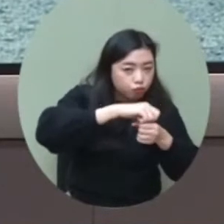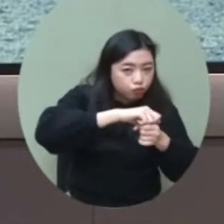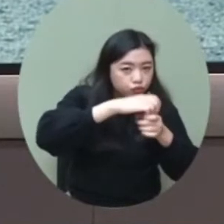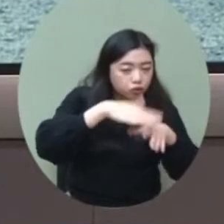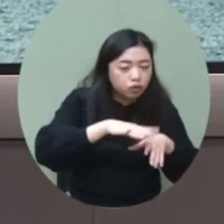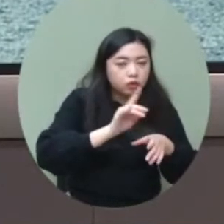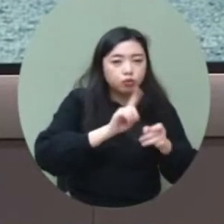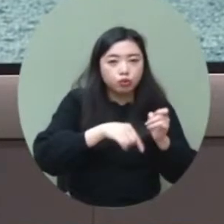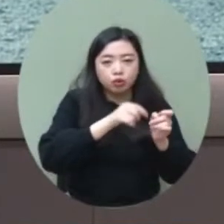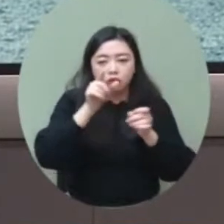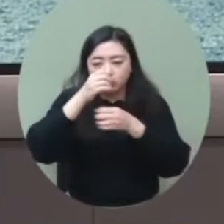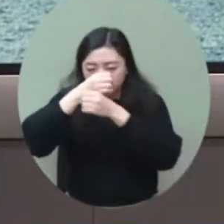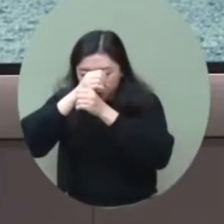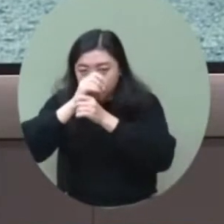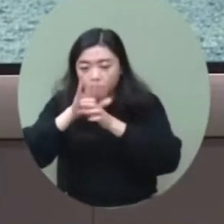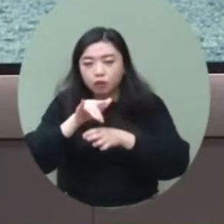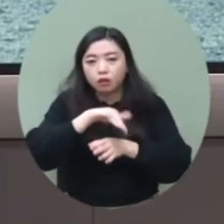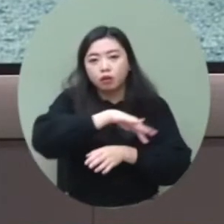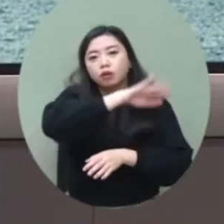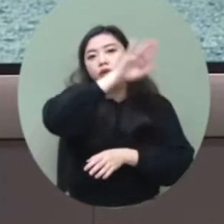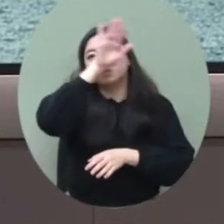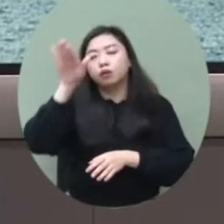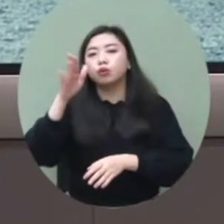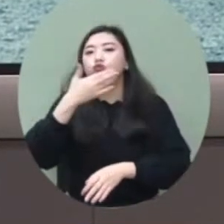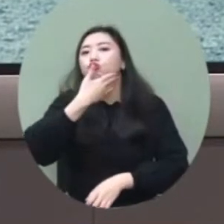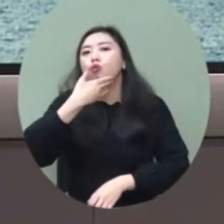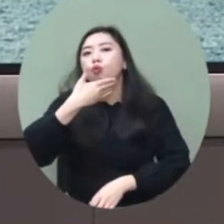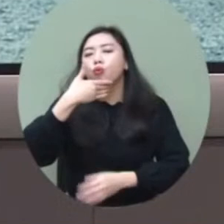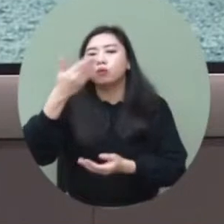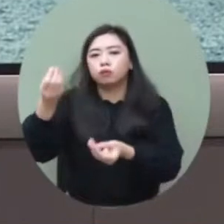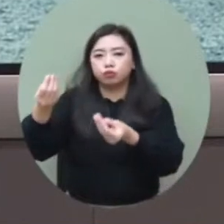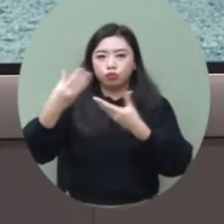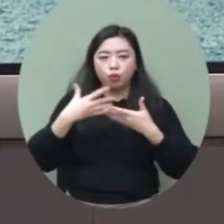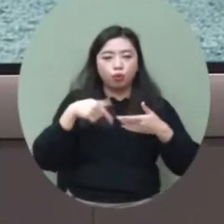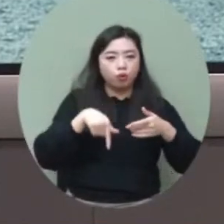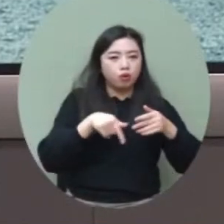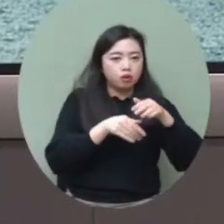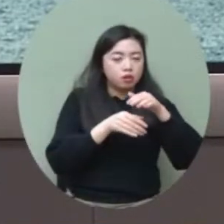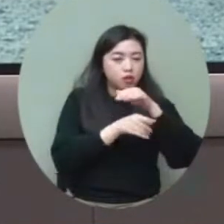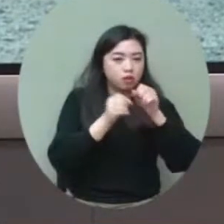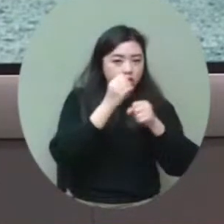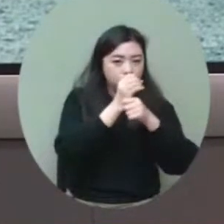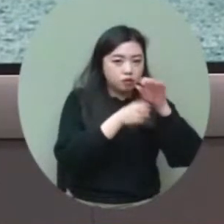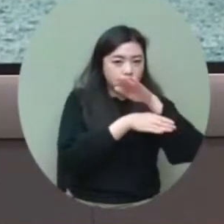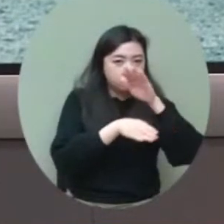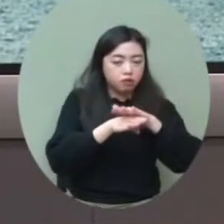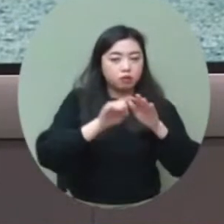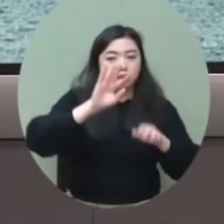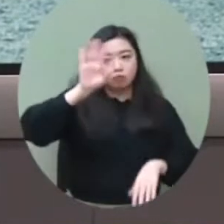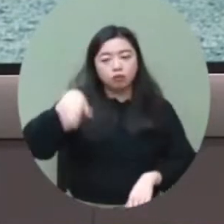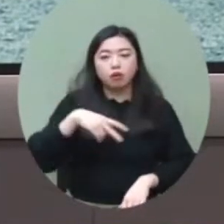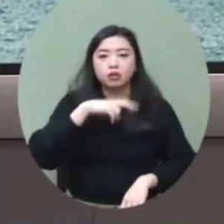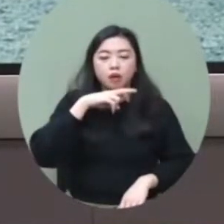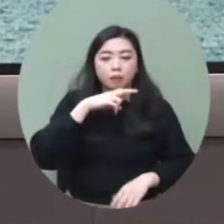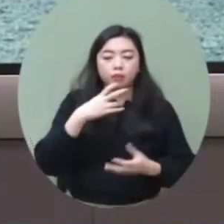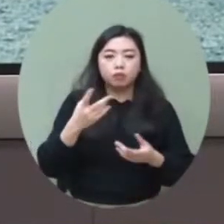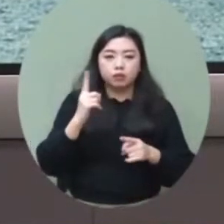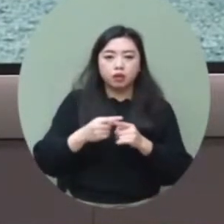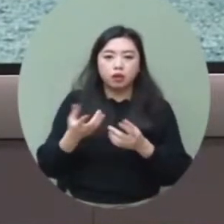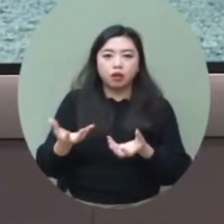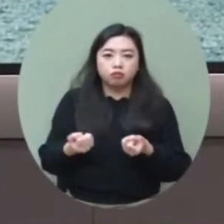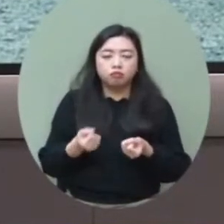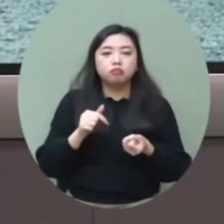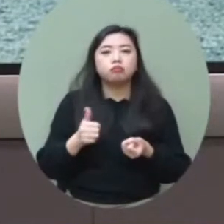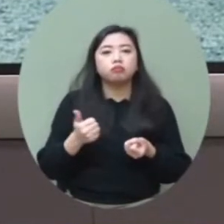would be sent to our laboratory in the afternoon, and then we will confirm those cases in the evening.